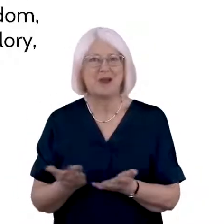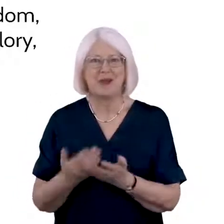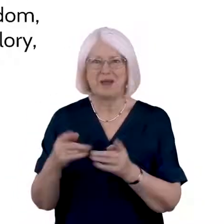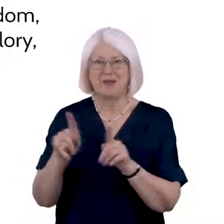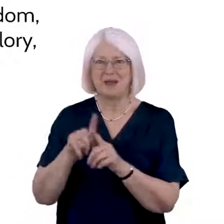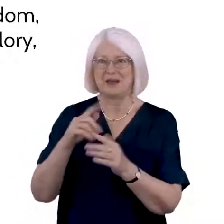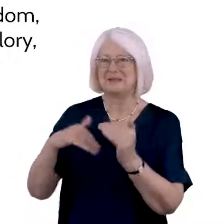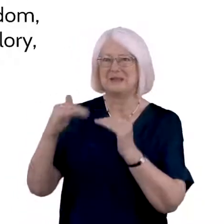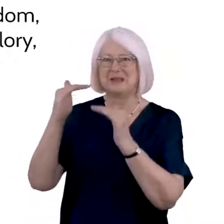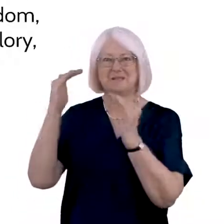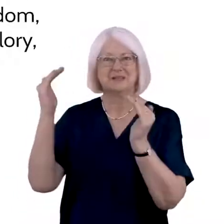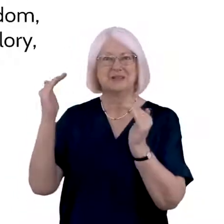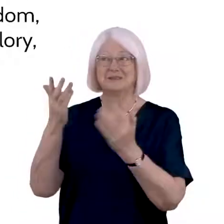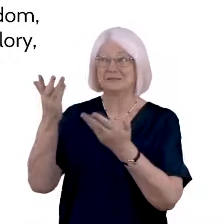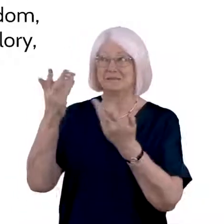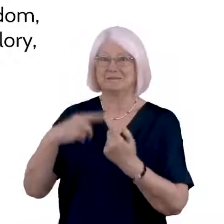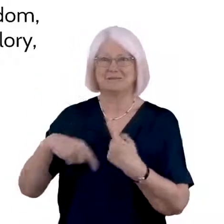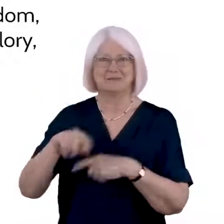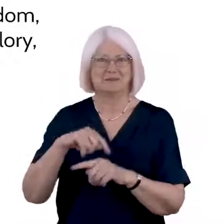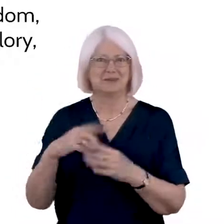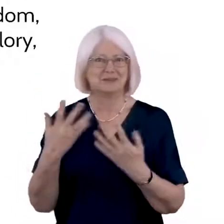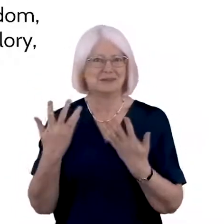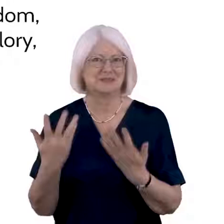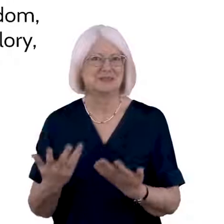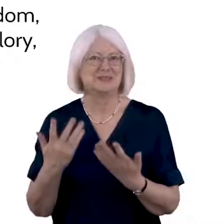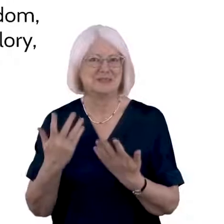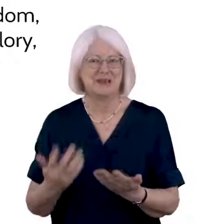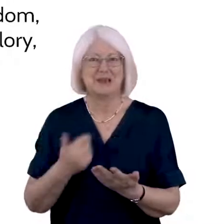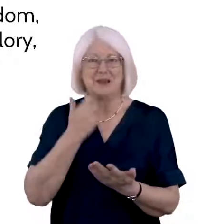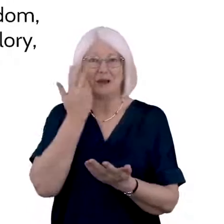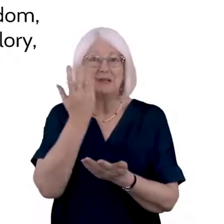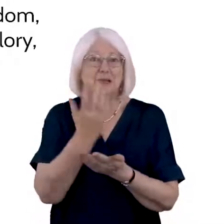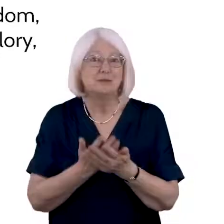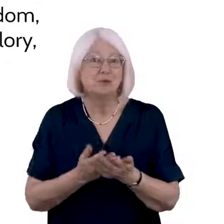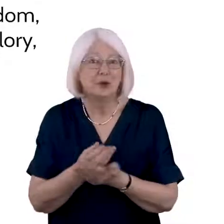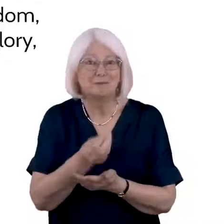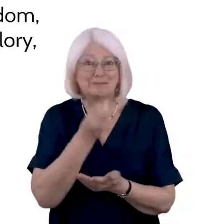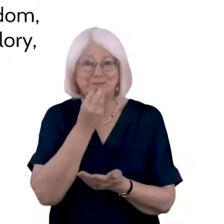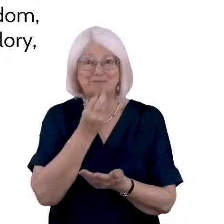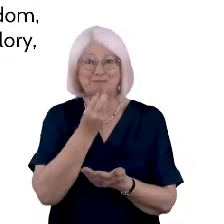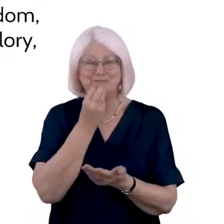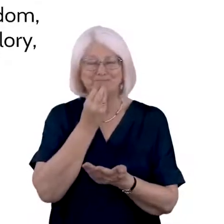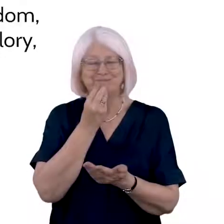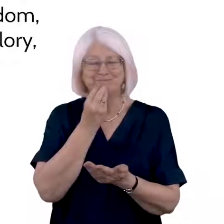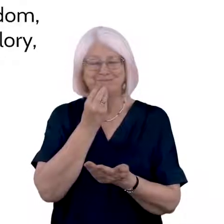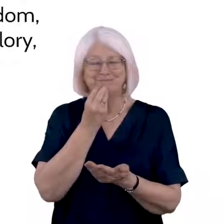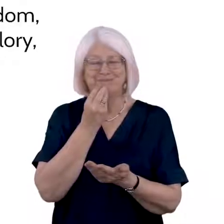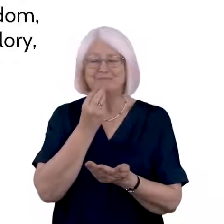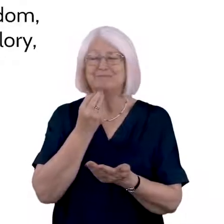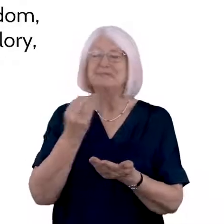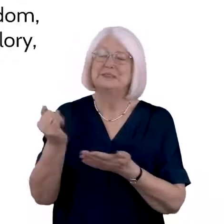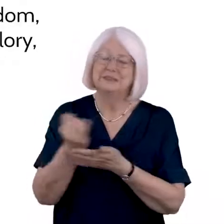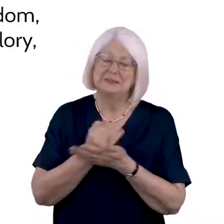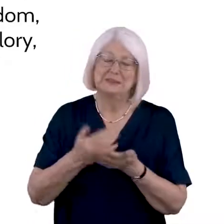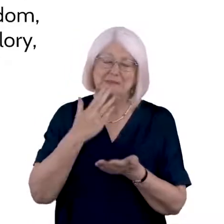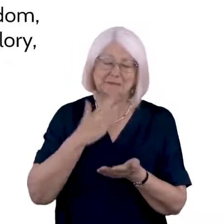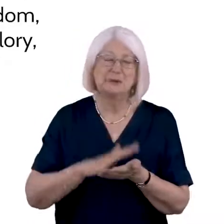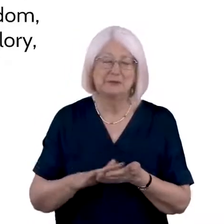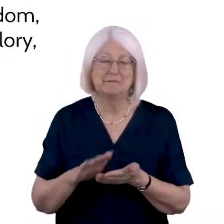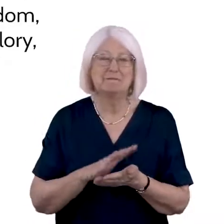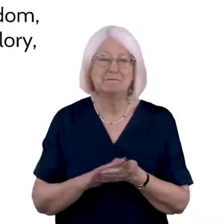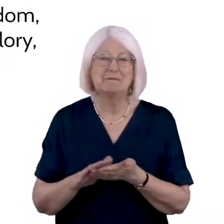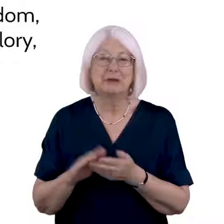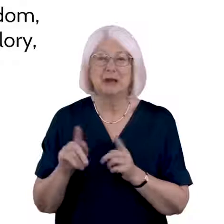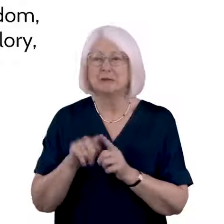done, on earth as it is in heaven. Give us this day our daily bread, and forgive us